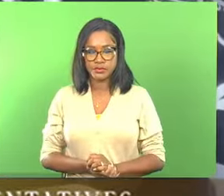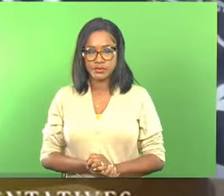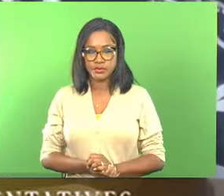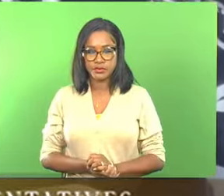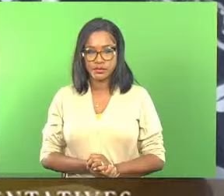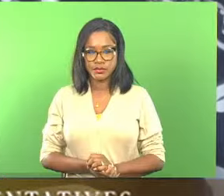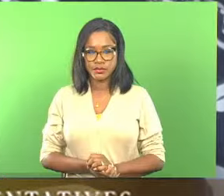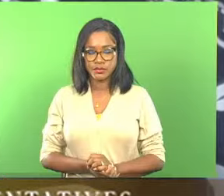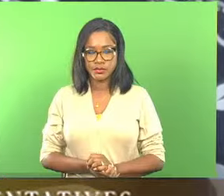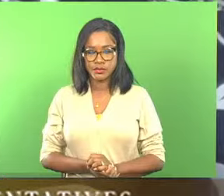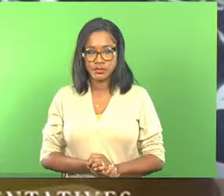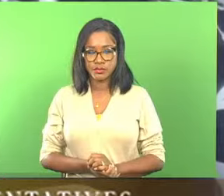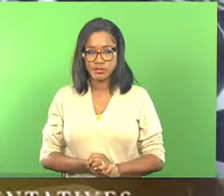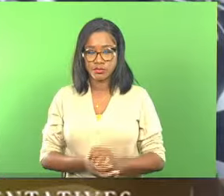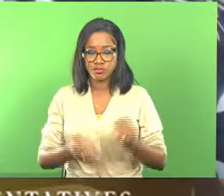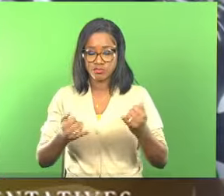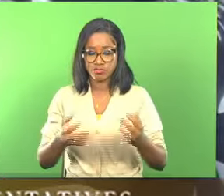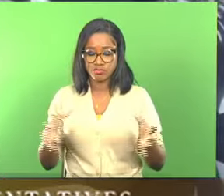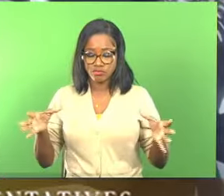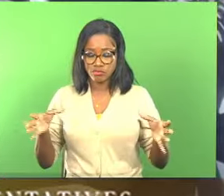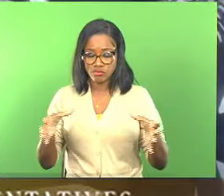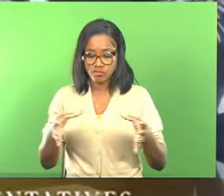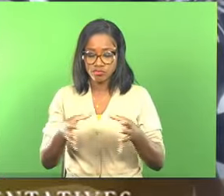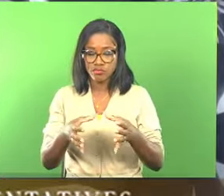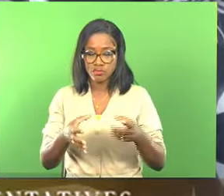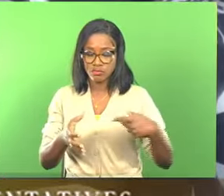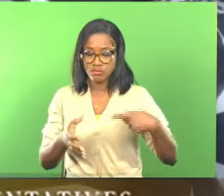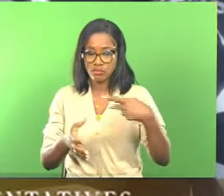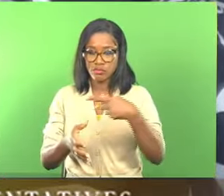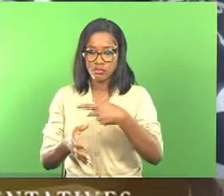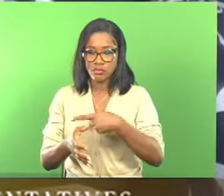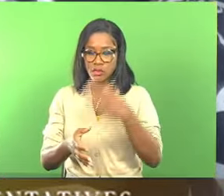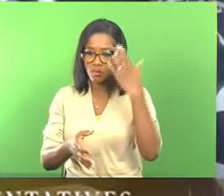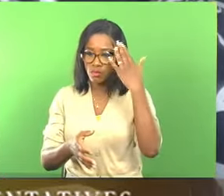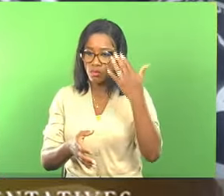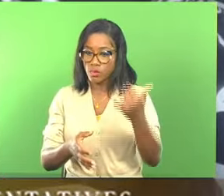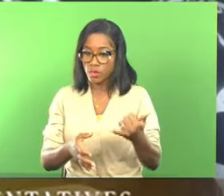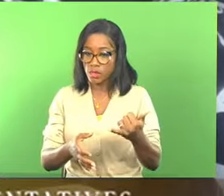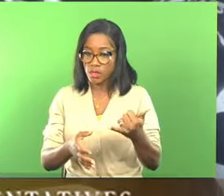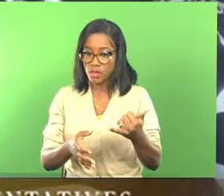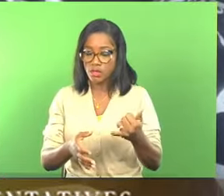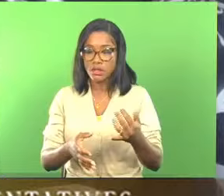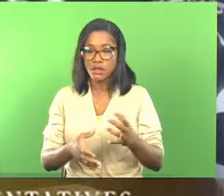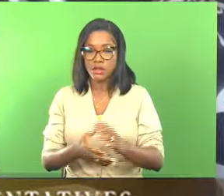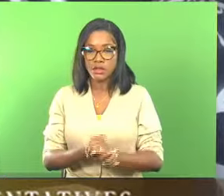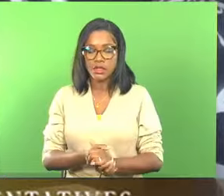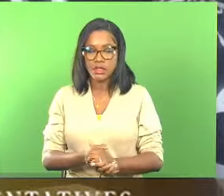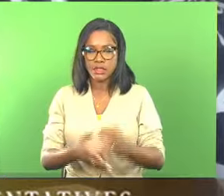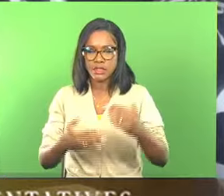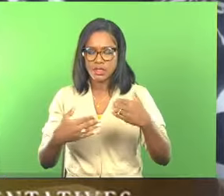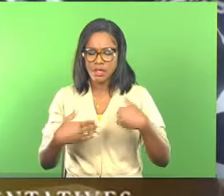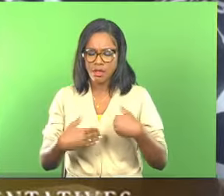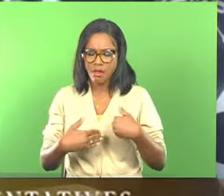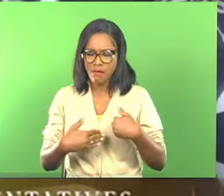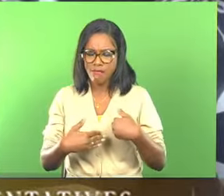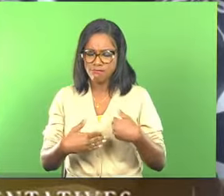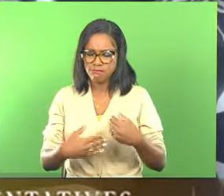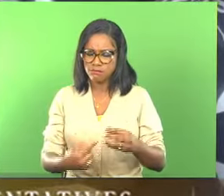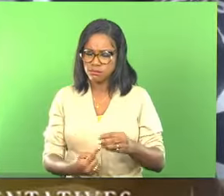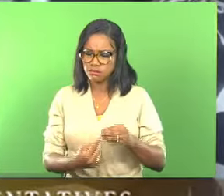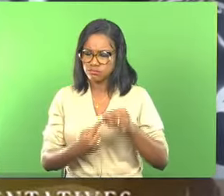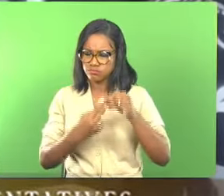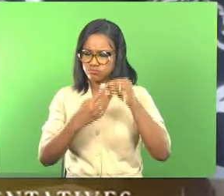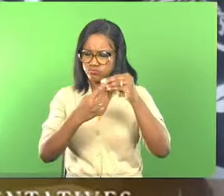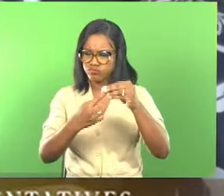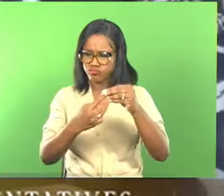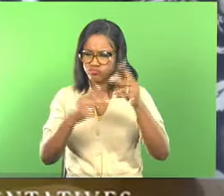We have convened this Parliament to receive a most distinguished